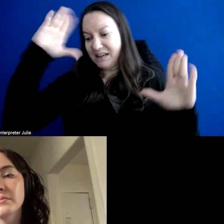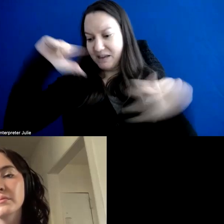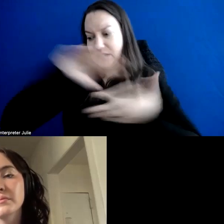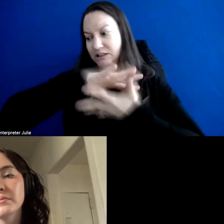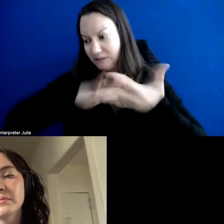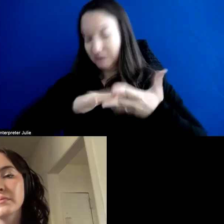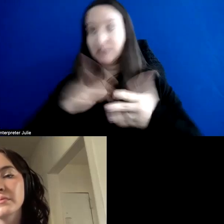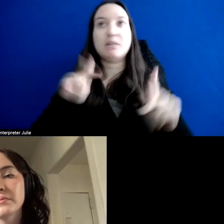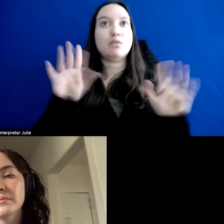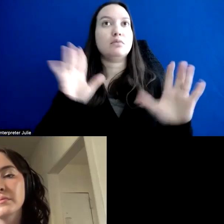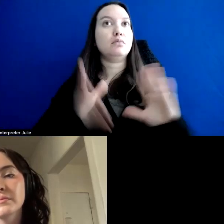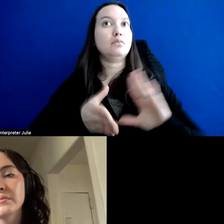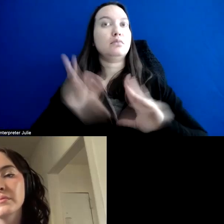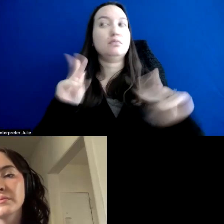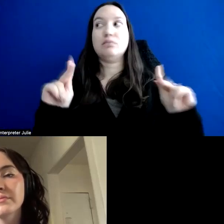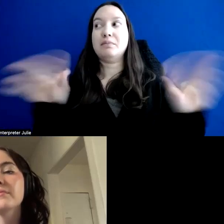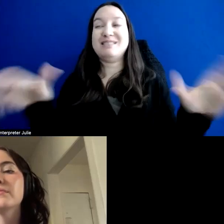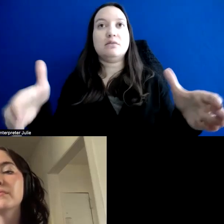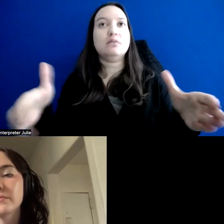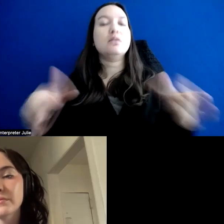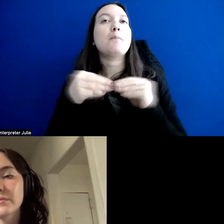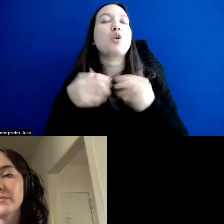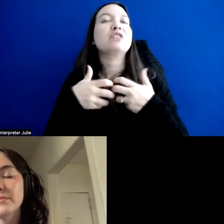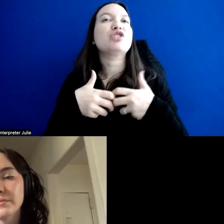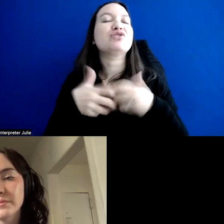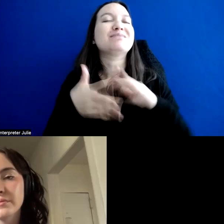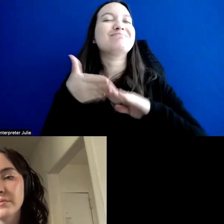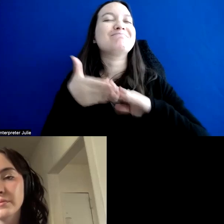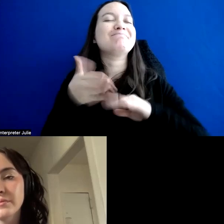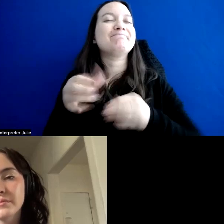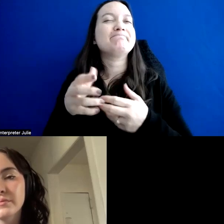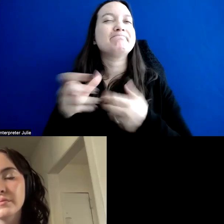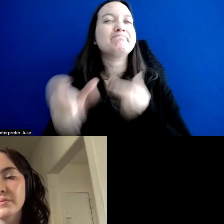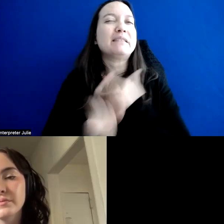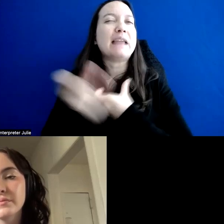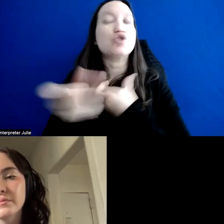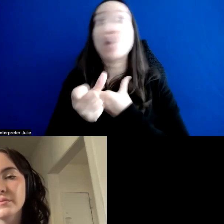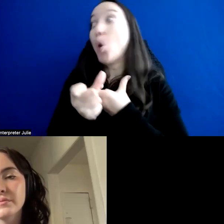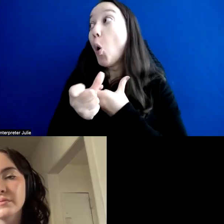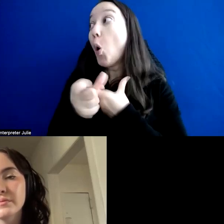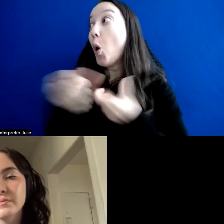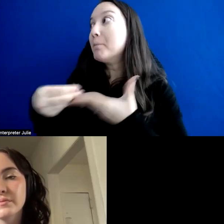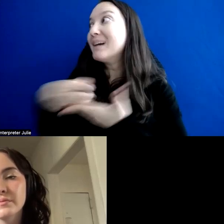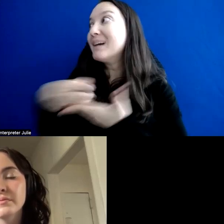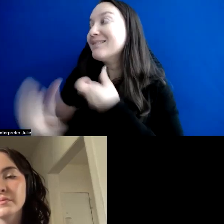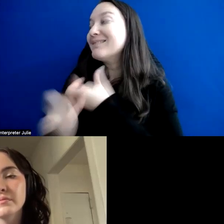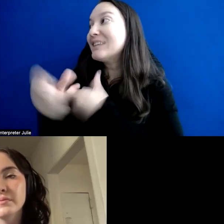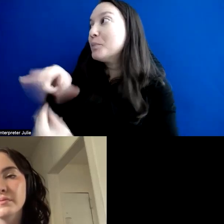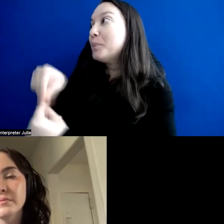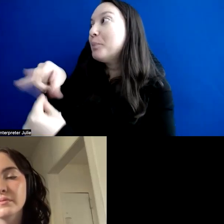a society which has industrialized danger for profit at